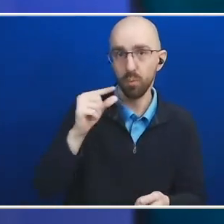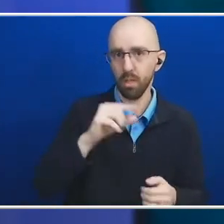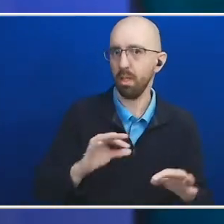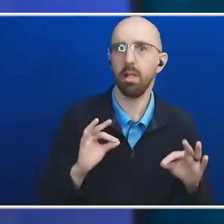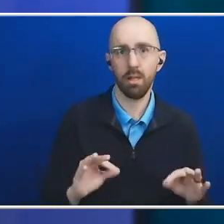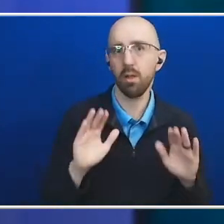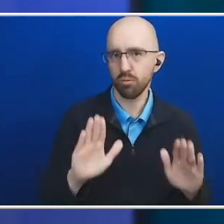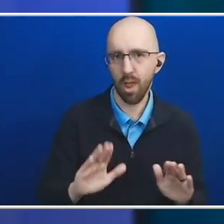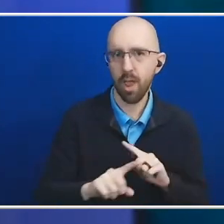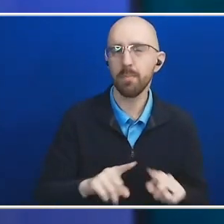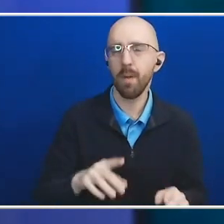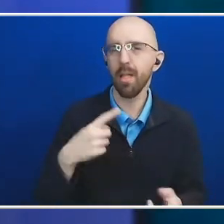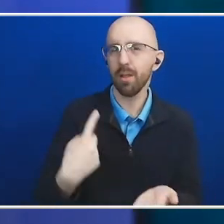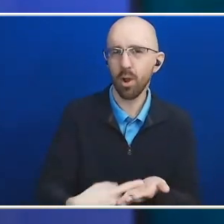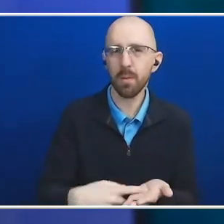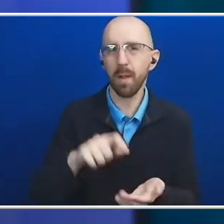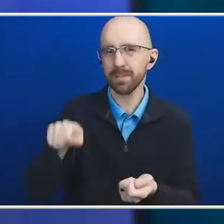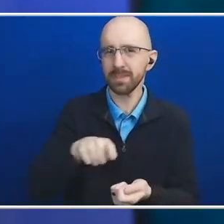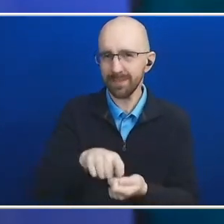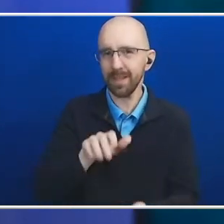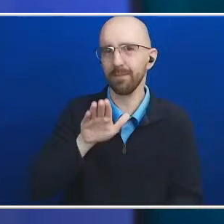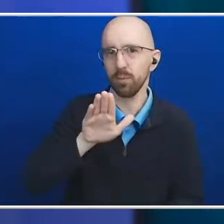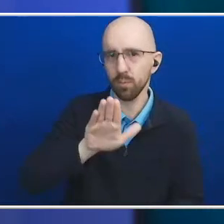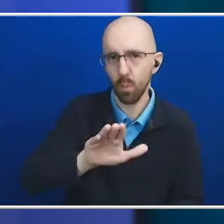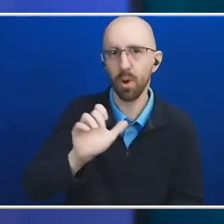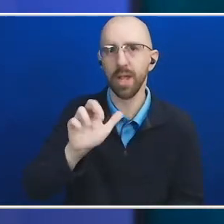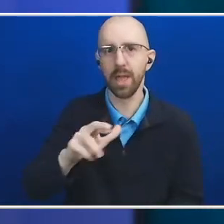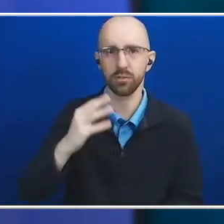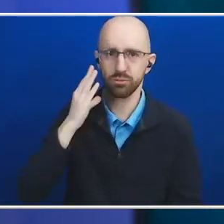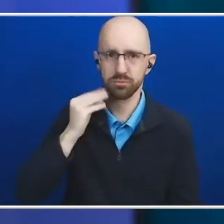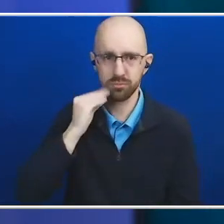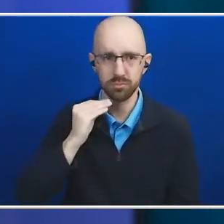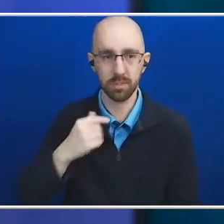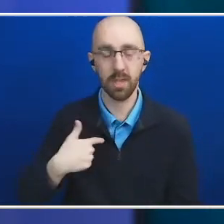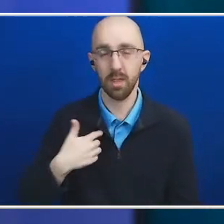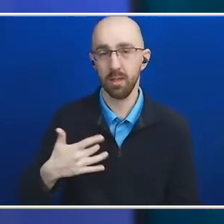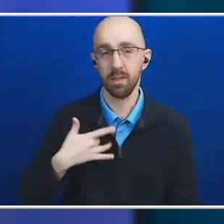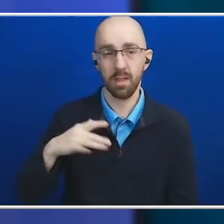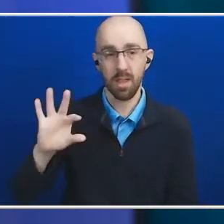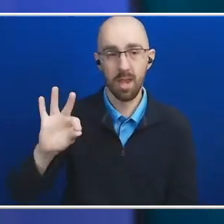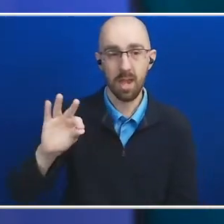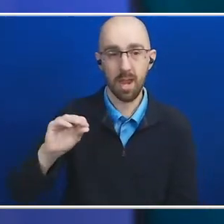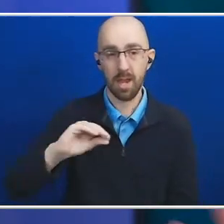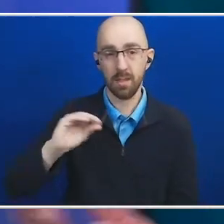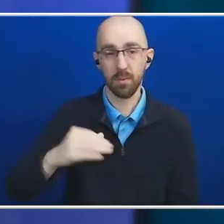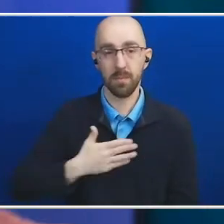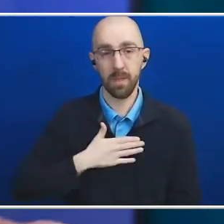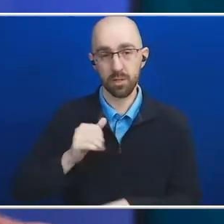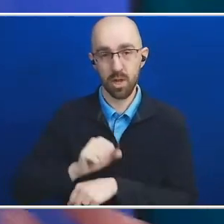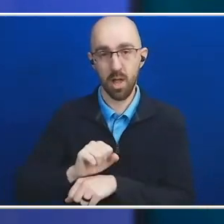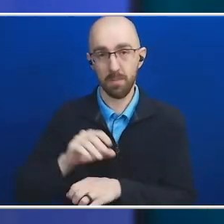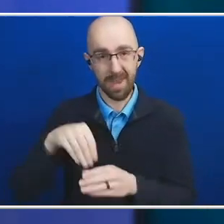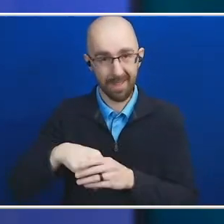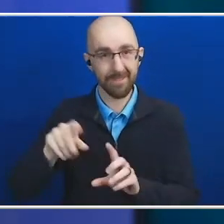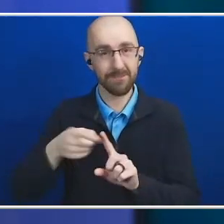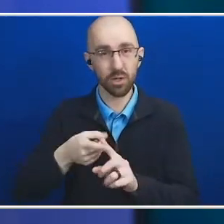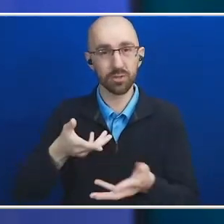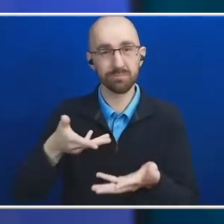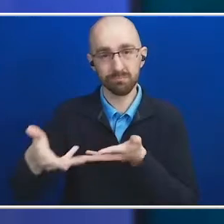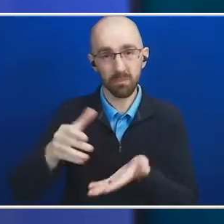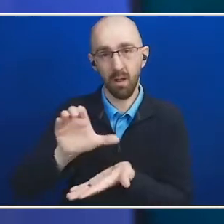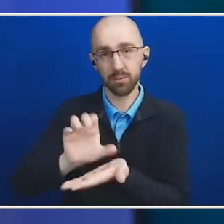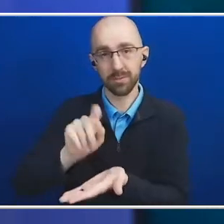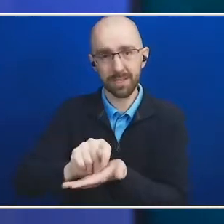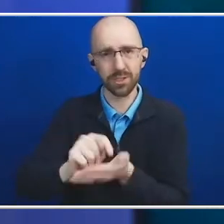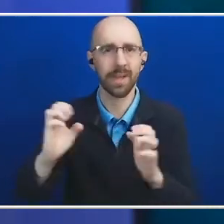cancer. I feel that 90% of my job within my first consultation is really education. And I know that's where we spend a